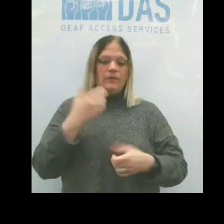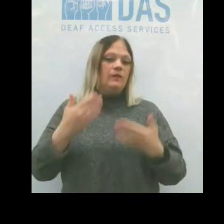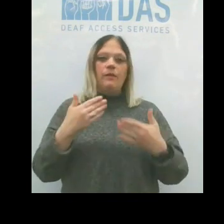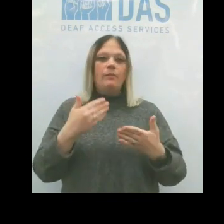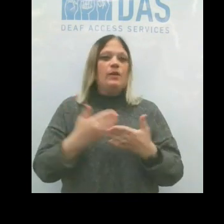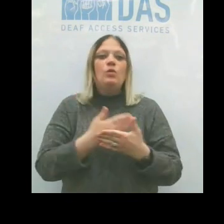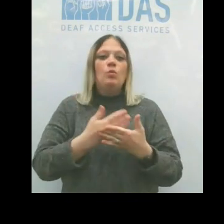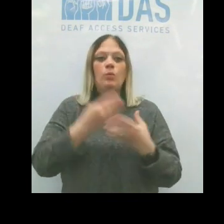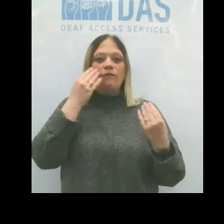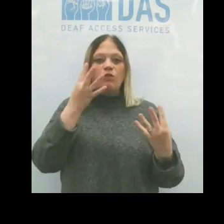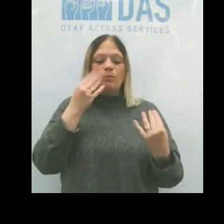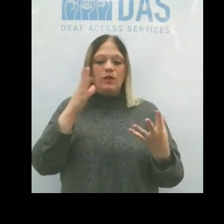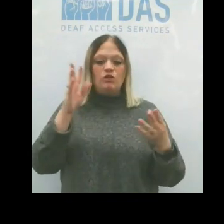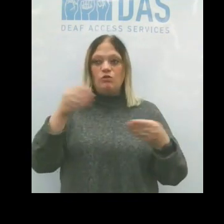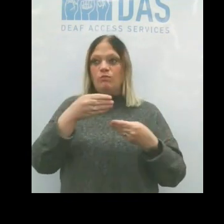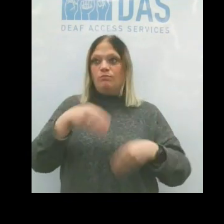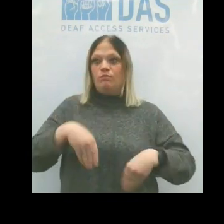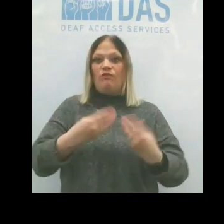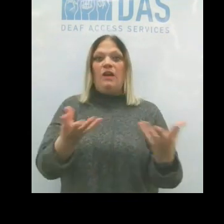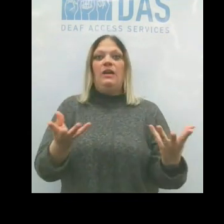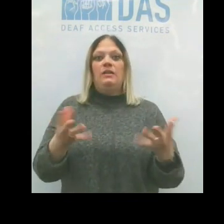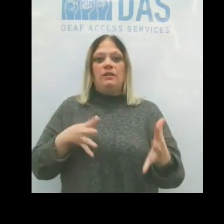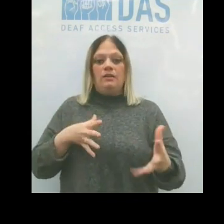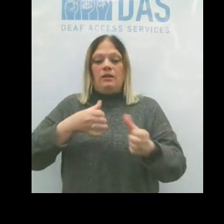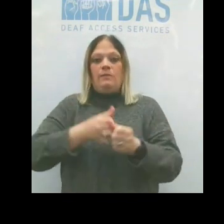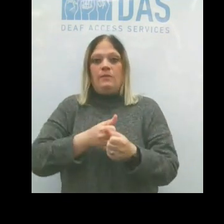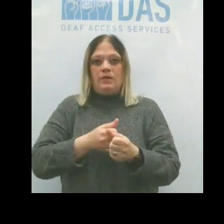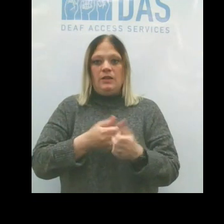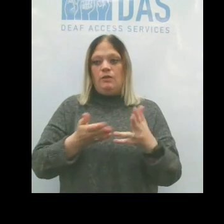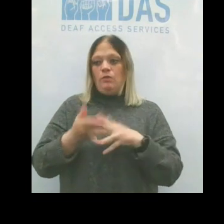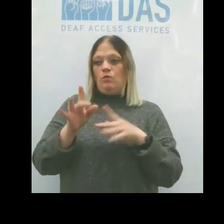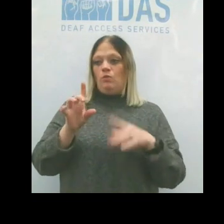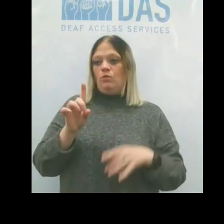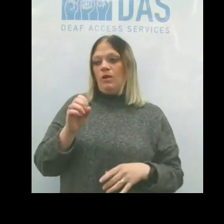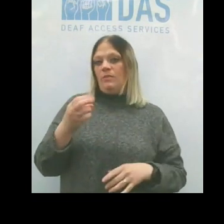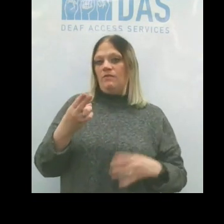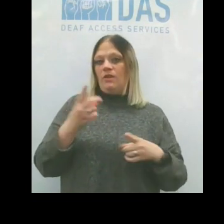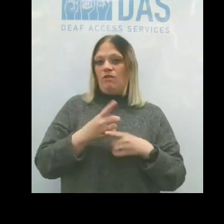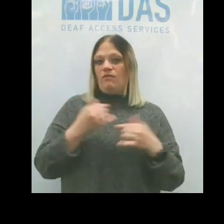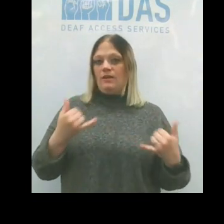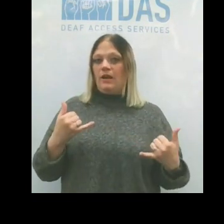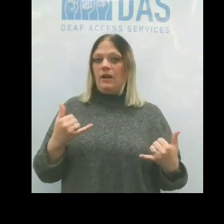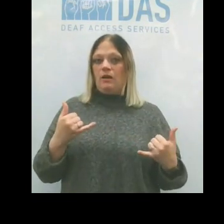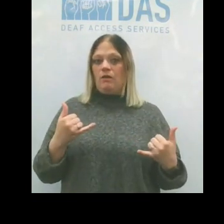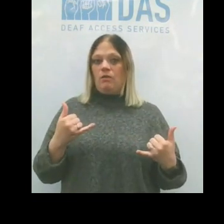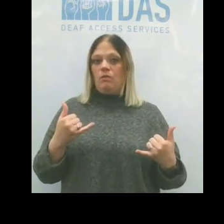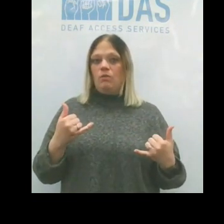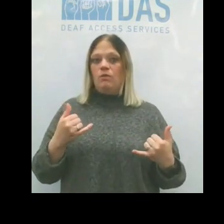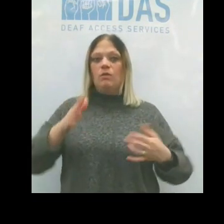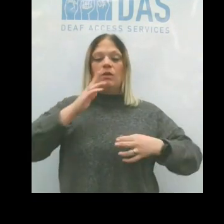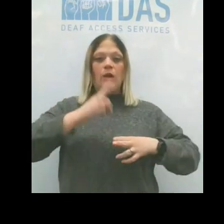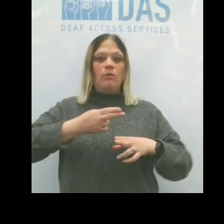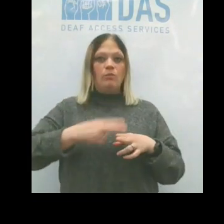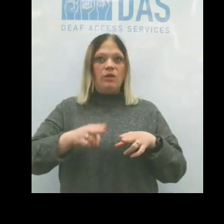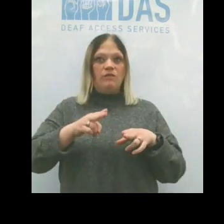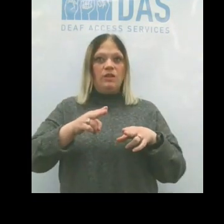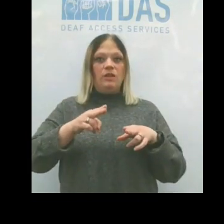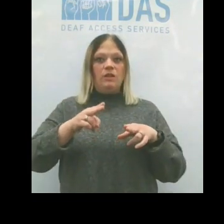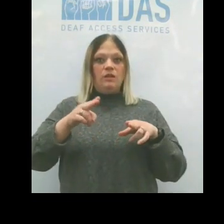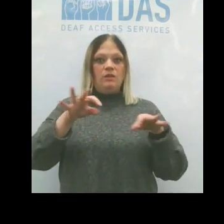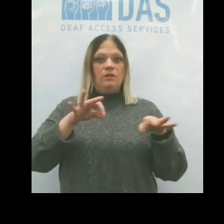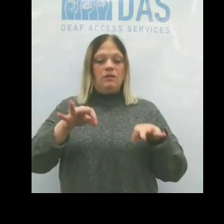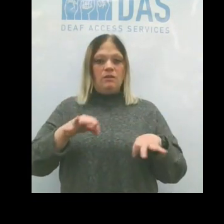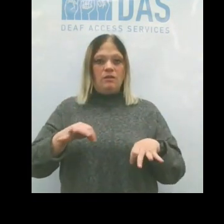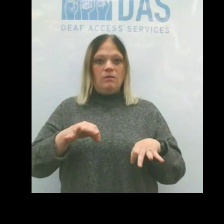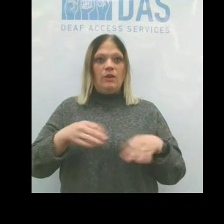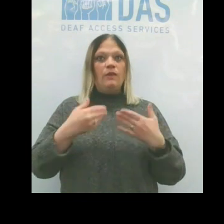newer data that is being provided and being updated by our Department of Health right now, and I'll get to briefly where I know there is newer data that they're